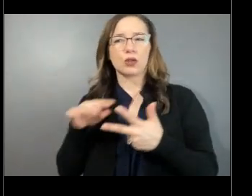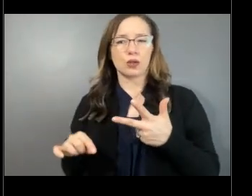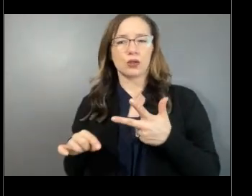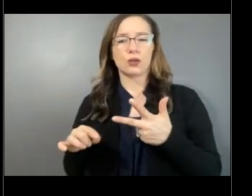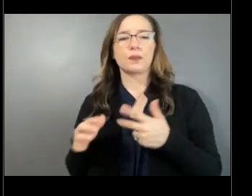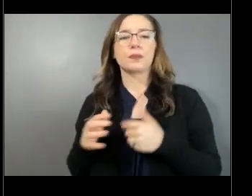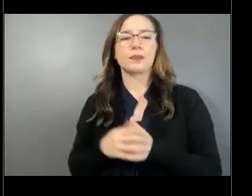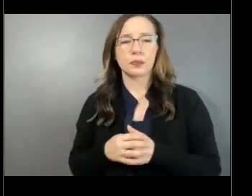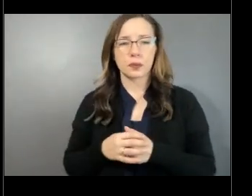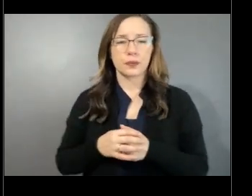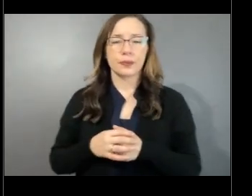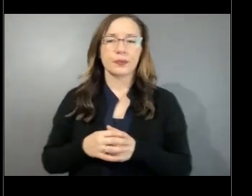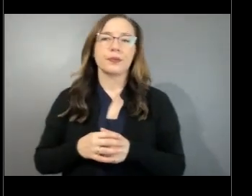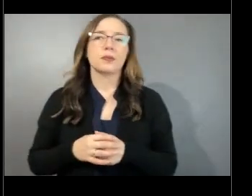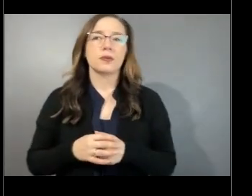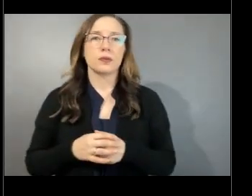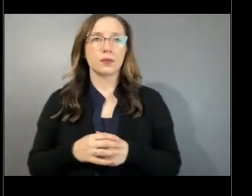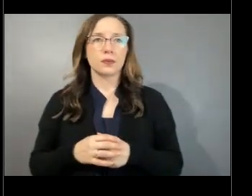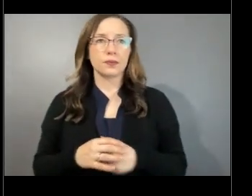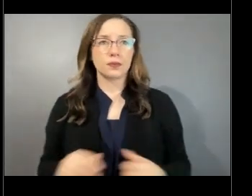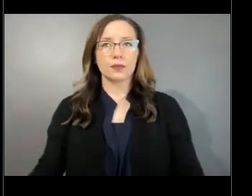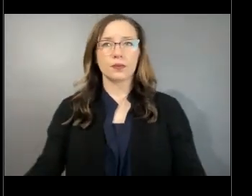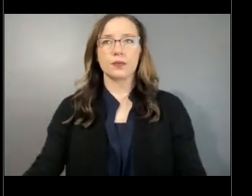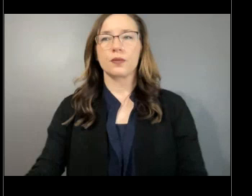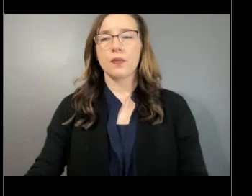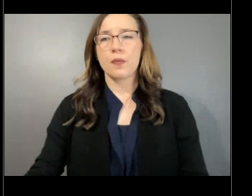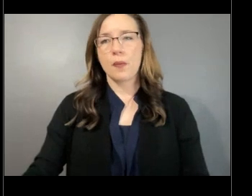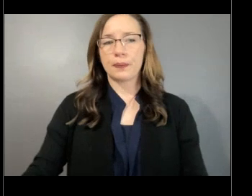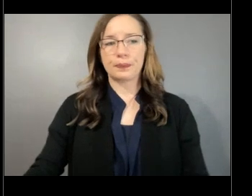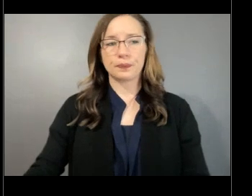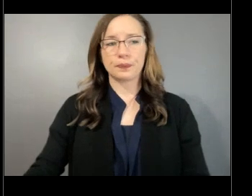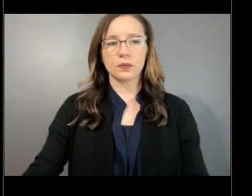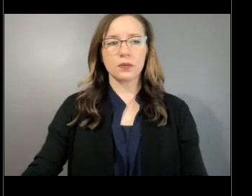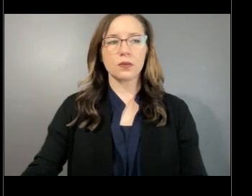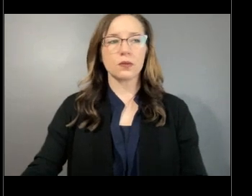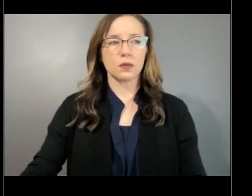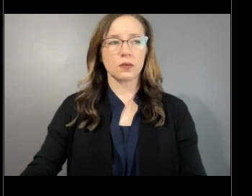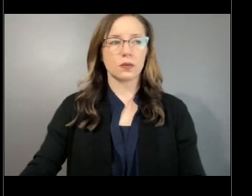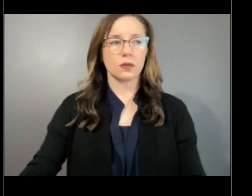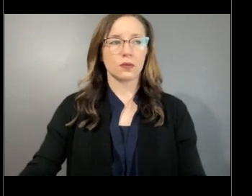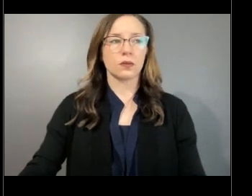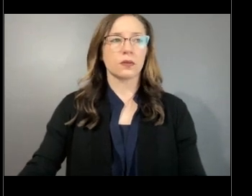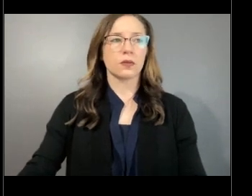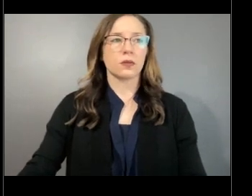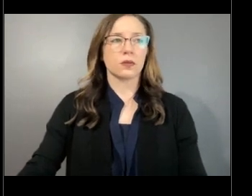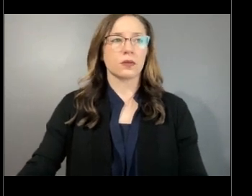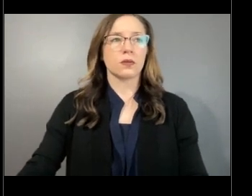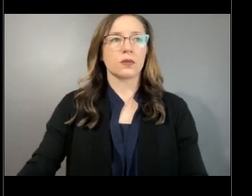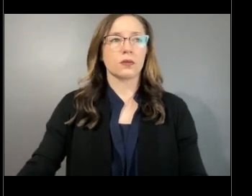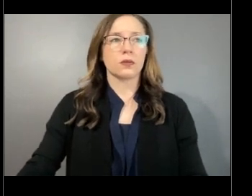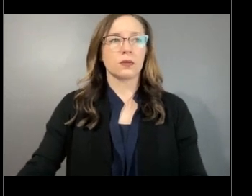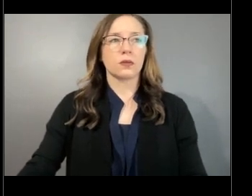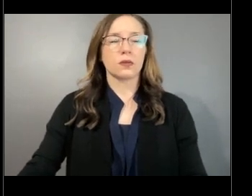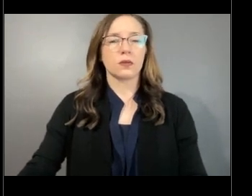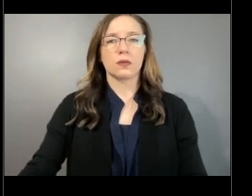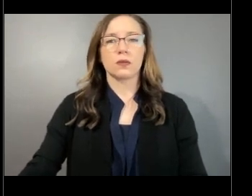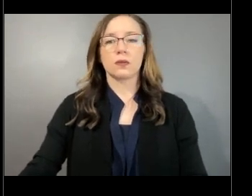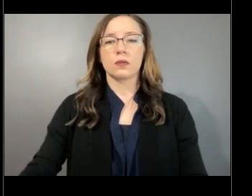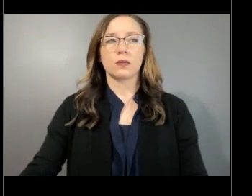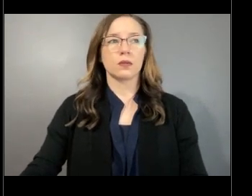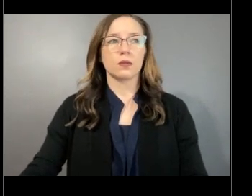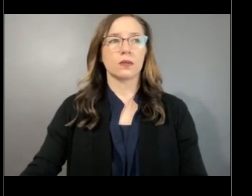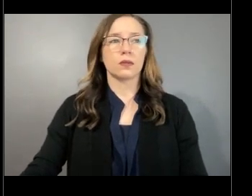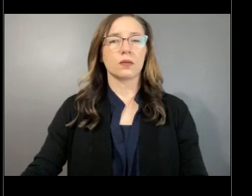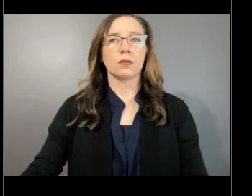Second option, 44 inches. And the third option, 54 inches. So we'll go ahead and launch